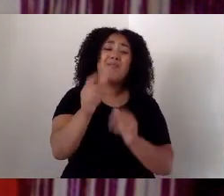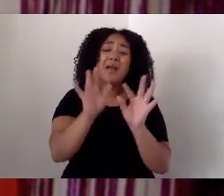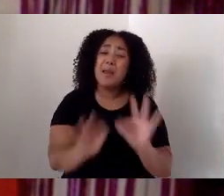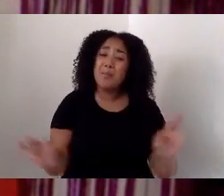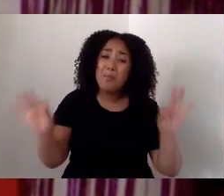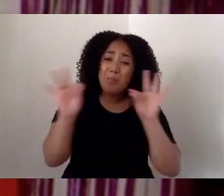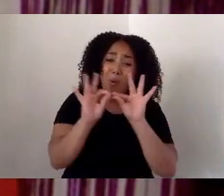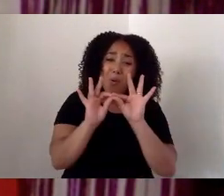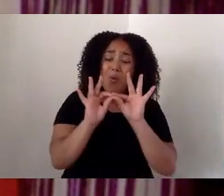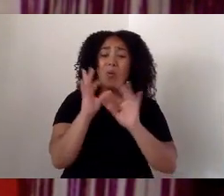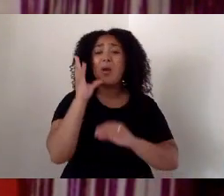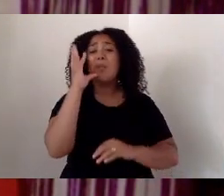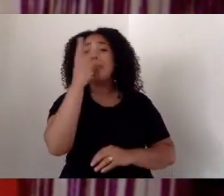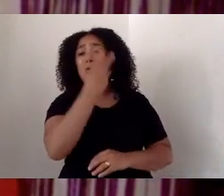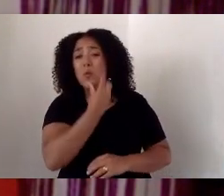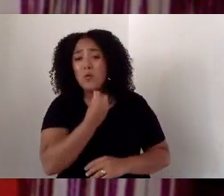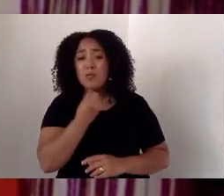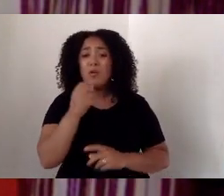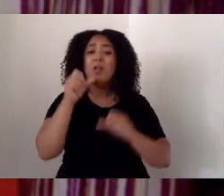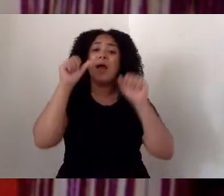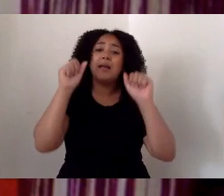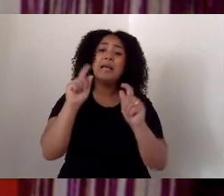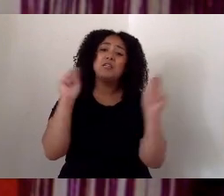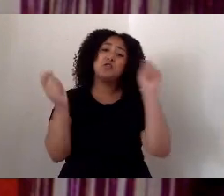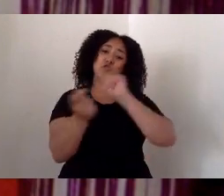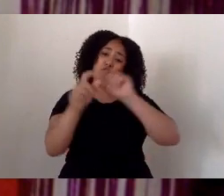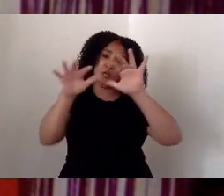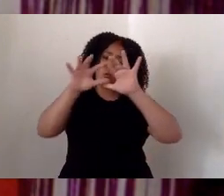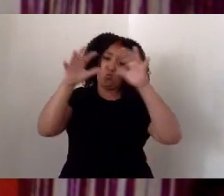beautiful, and changing the world.